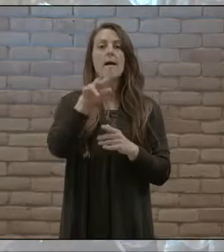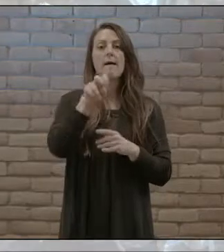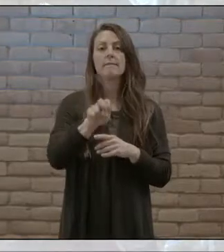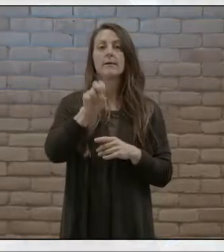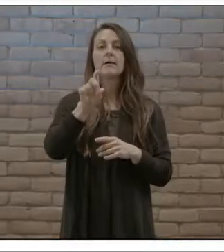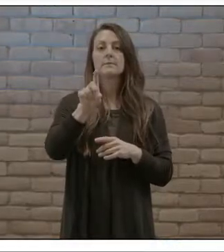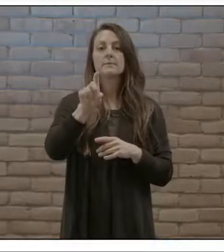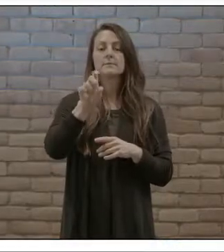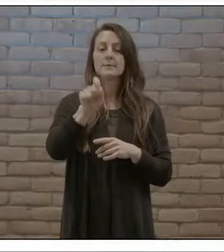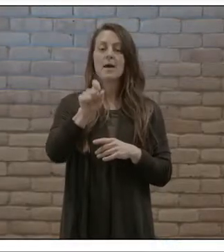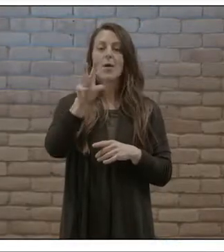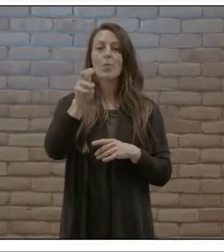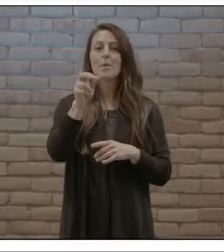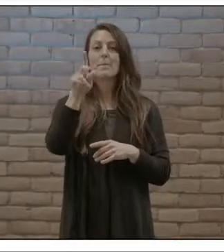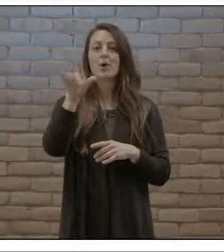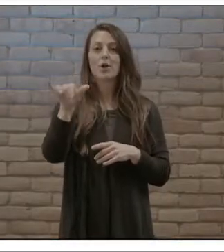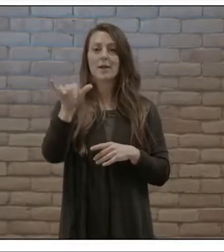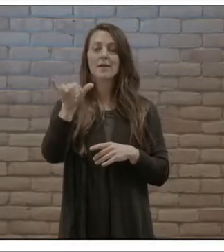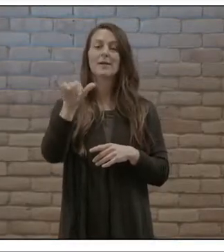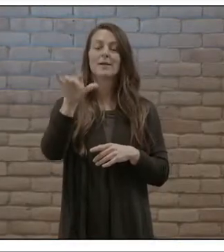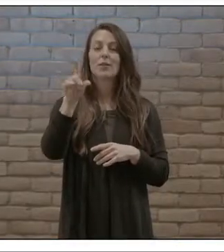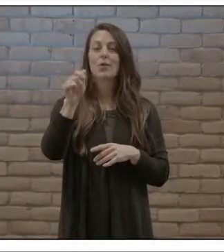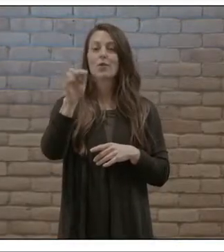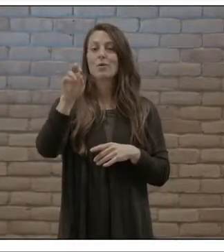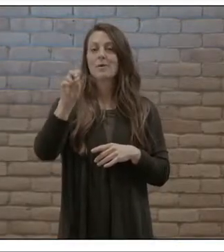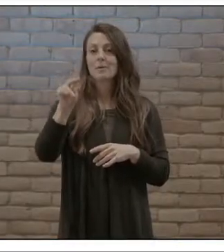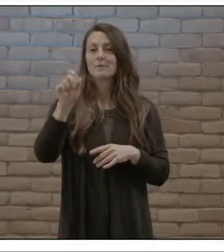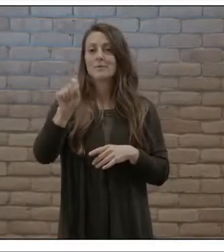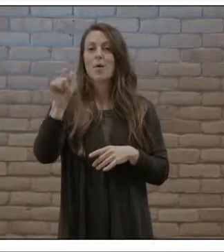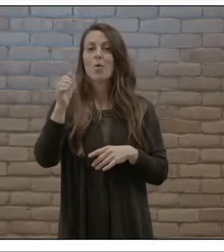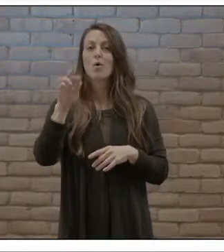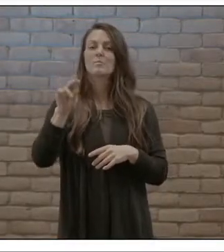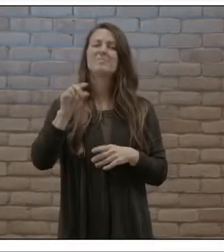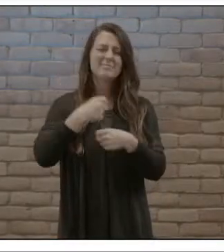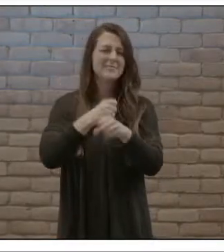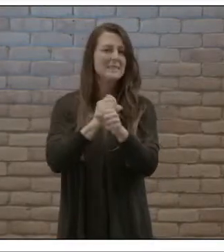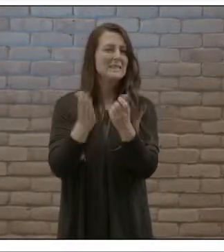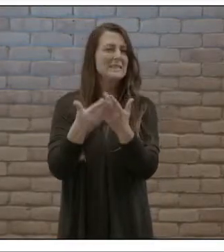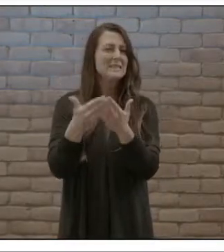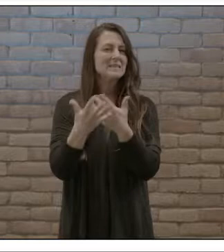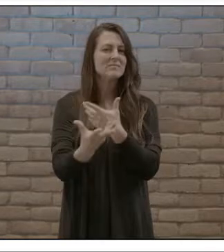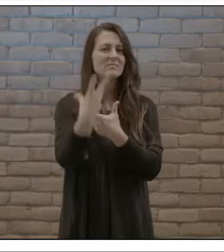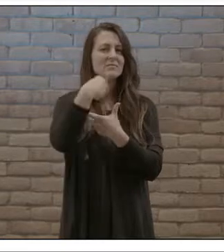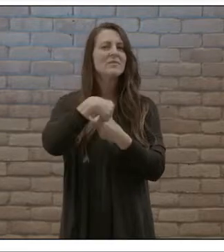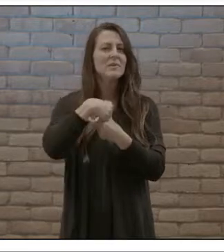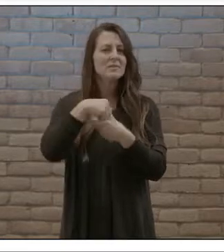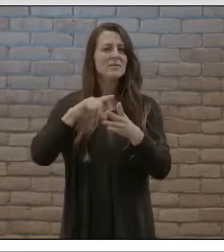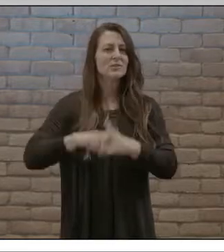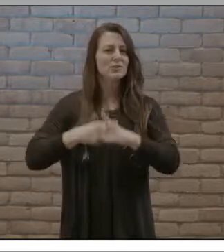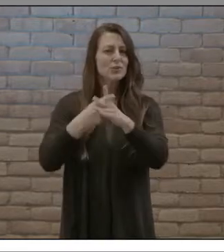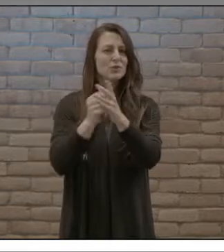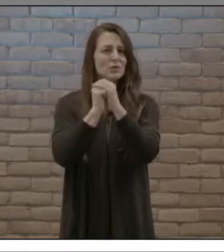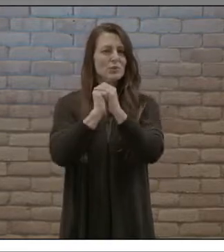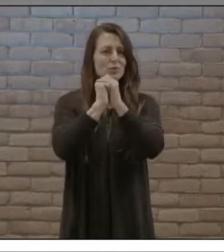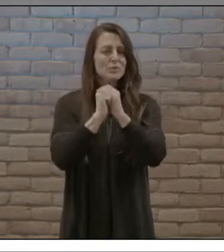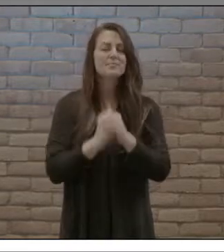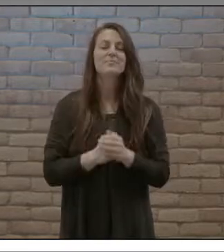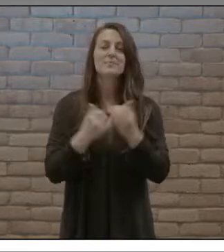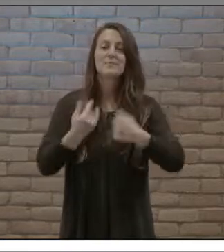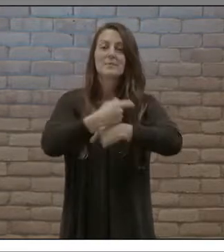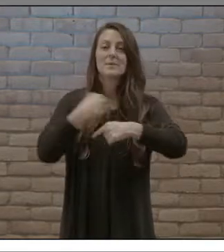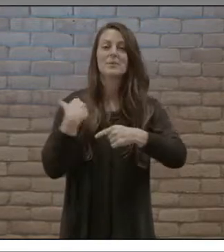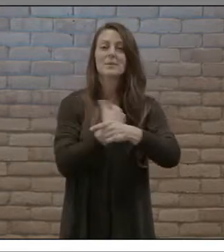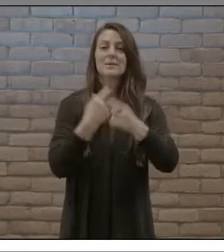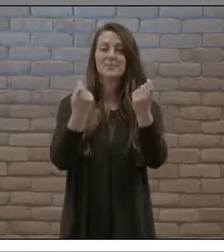live.woodburylutheran.org, and it makes it just easier to get involved and get started in worship when the time comes for that. Now today we are